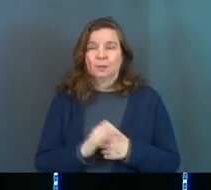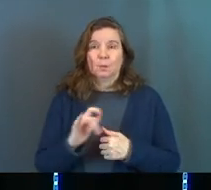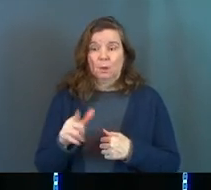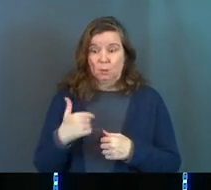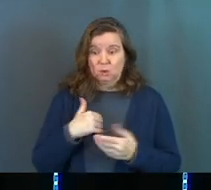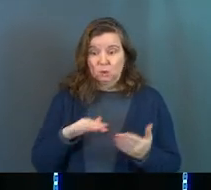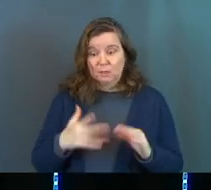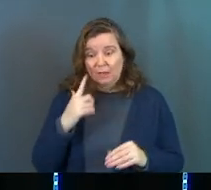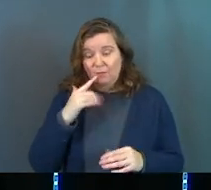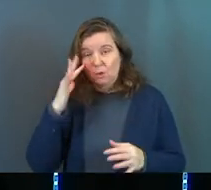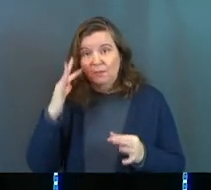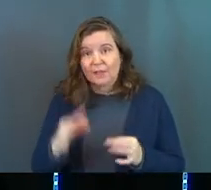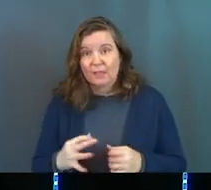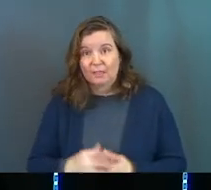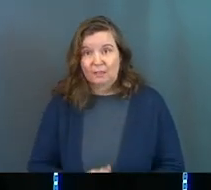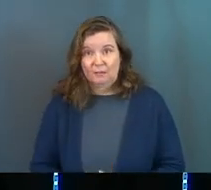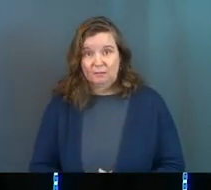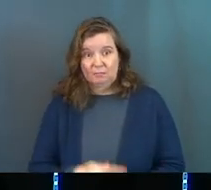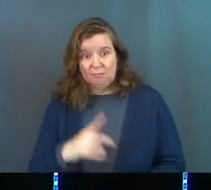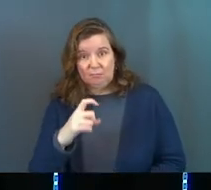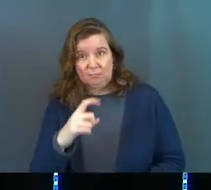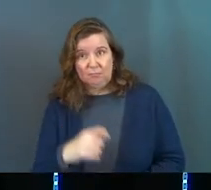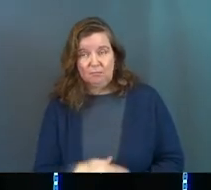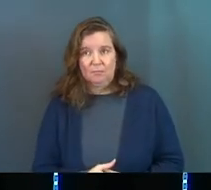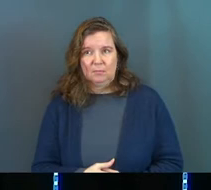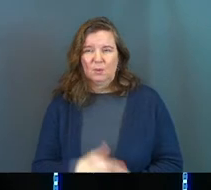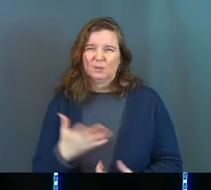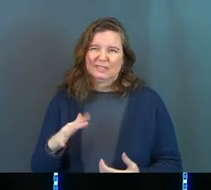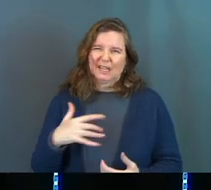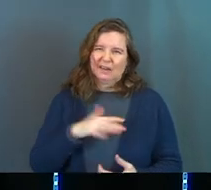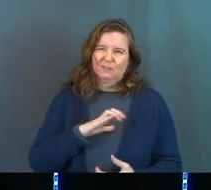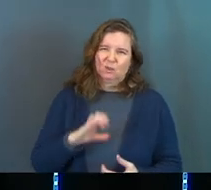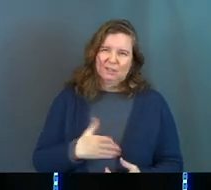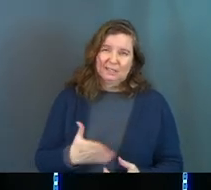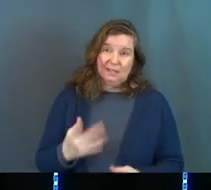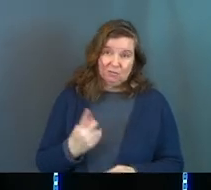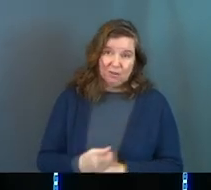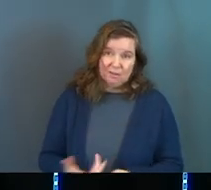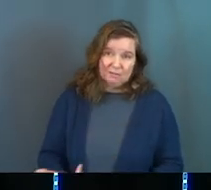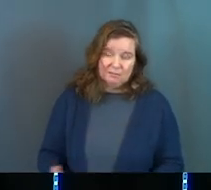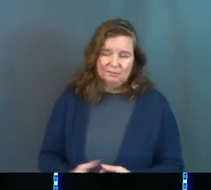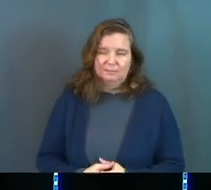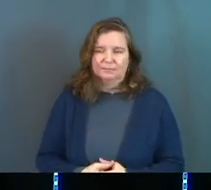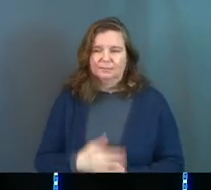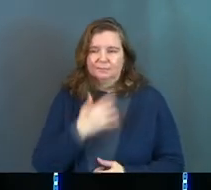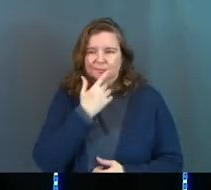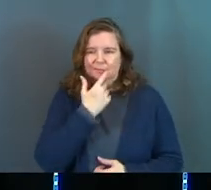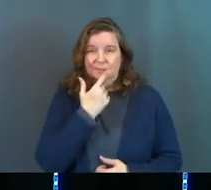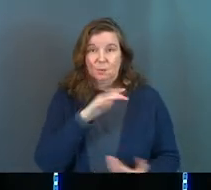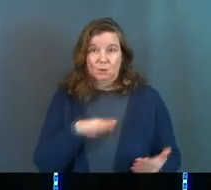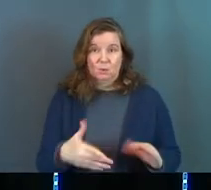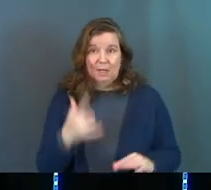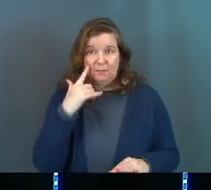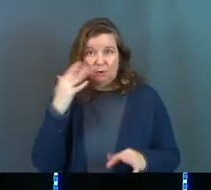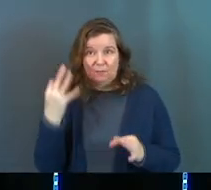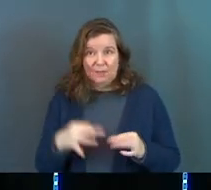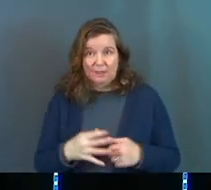well, would you die for your faith? Which is kind of a Christian thing, right? Would you die for your